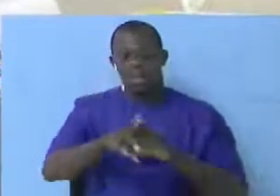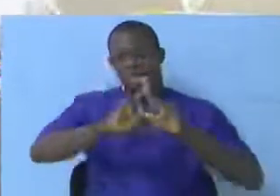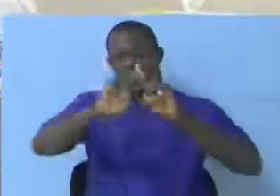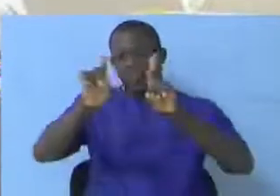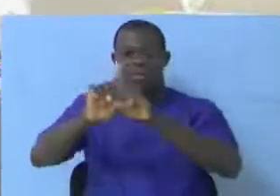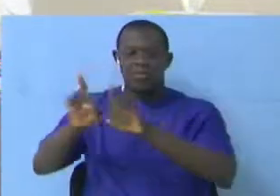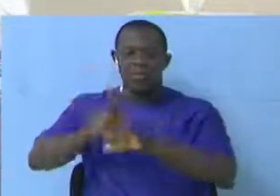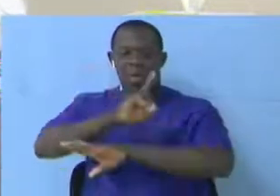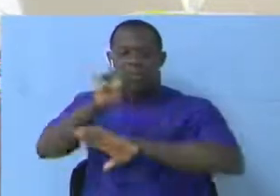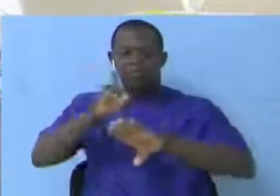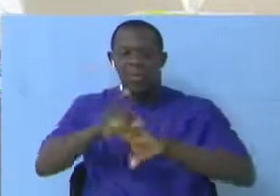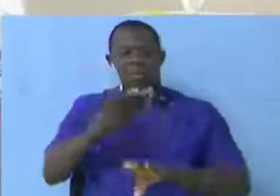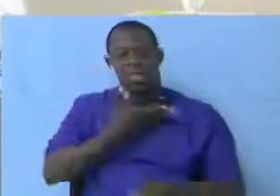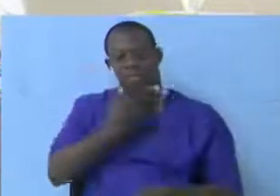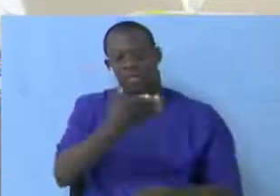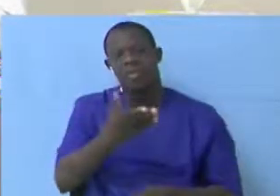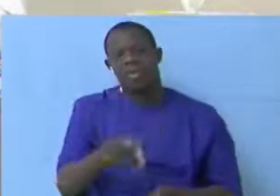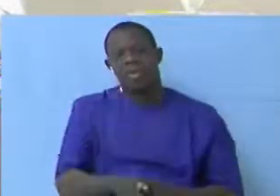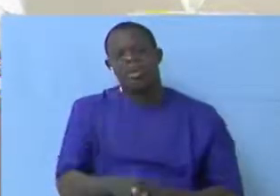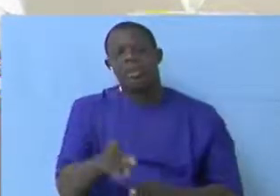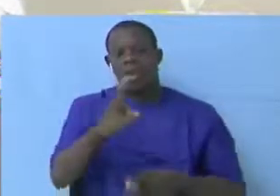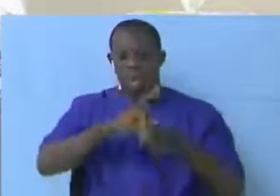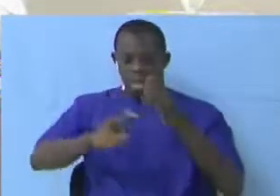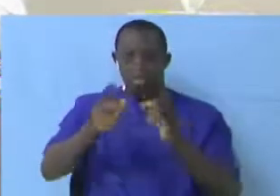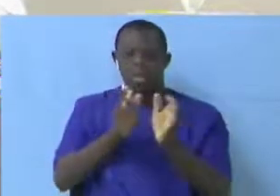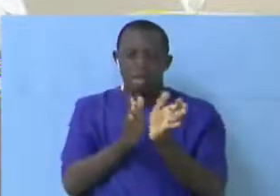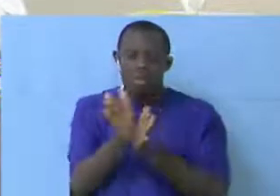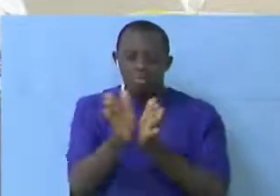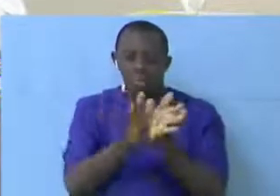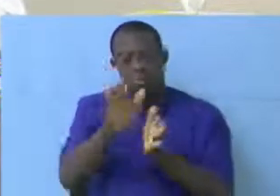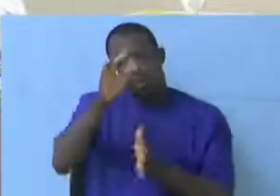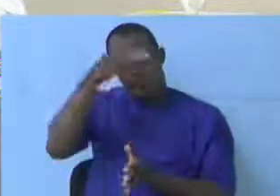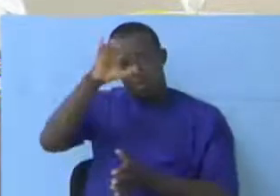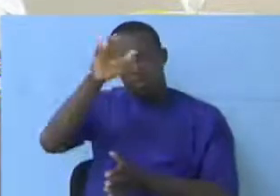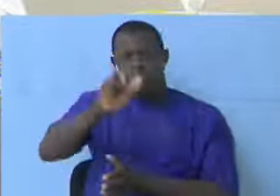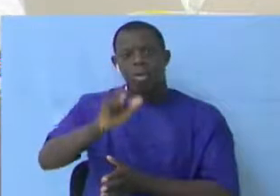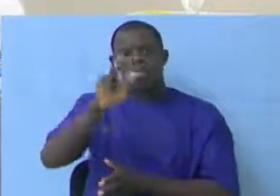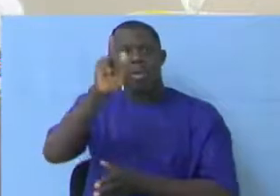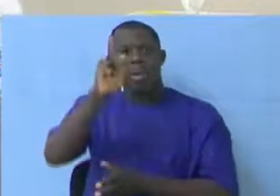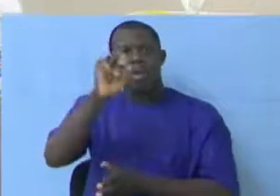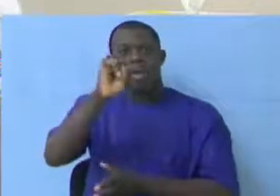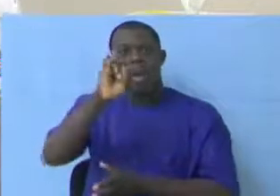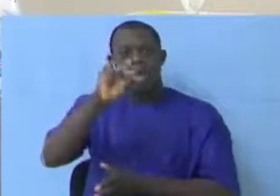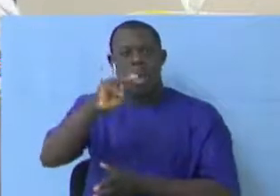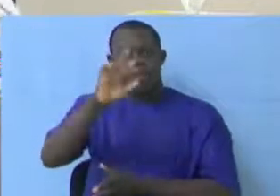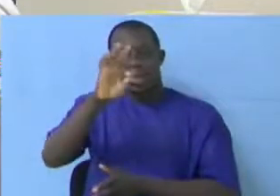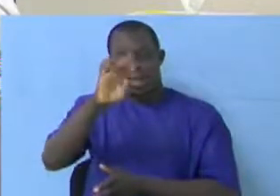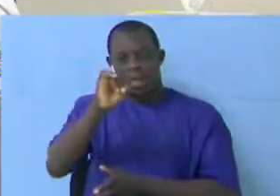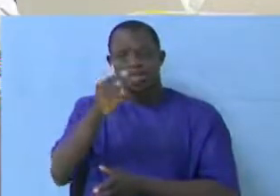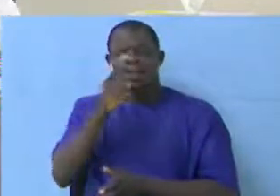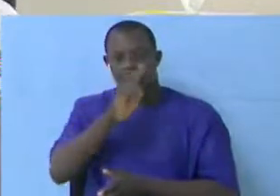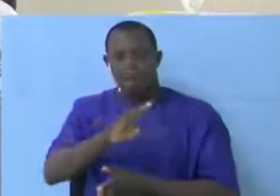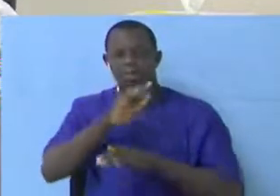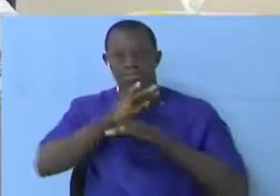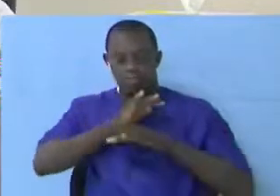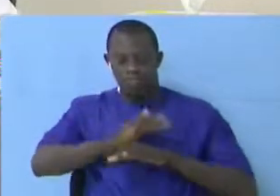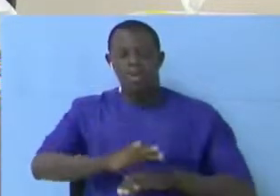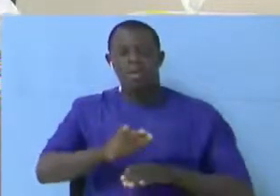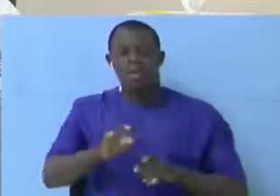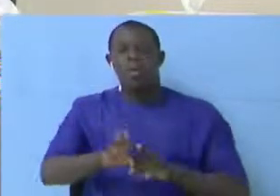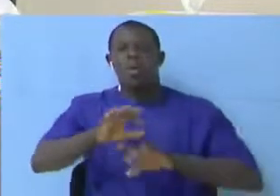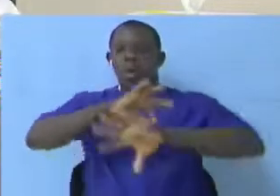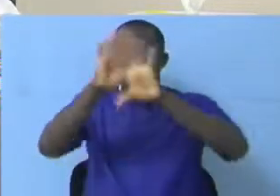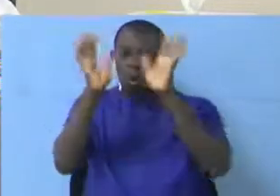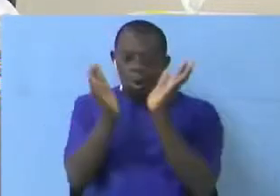So I'll encourage Commissioner Kinte to be patient a little bit. All